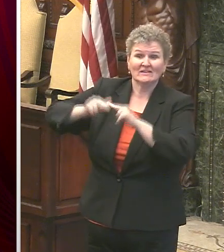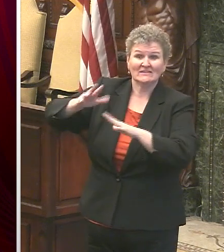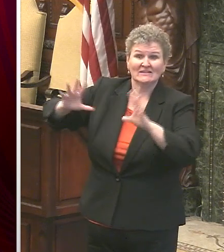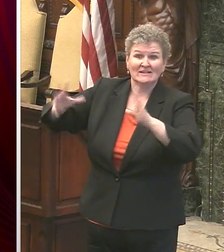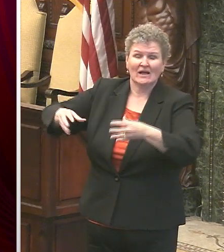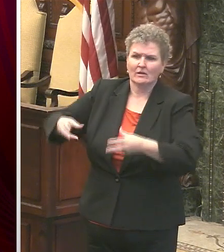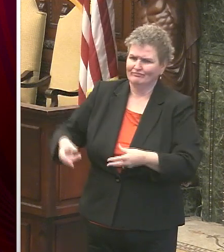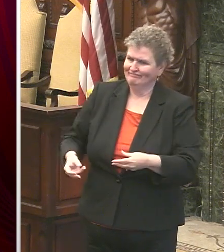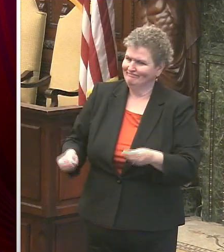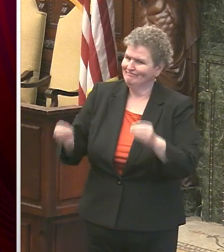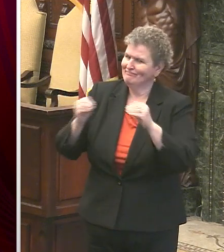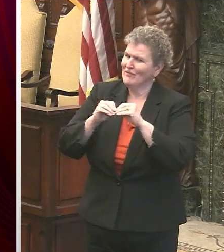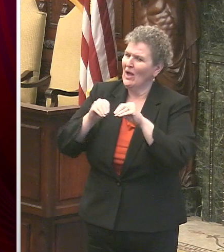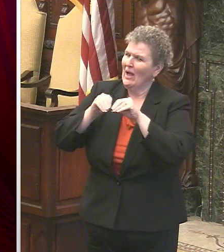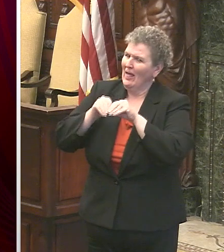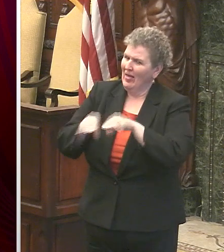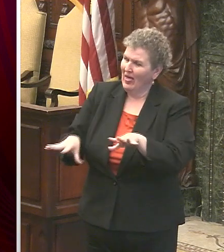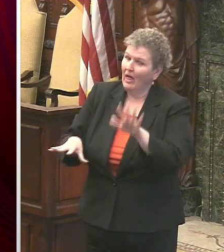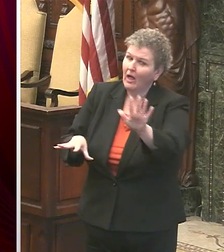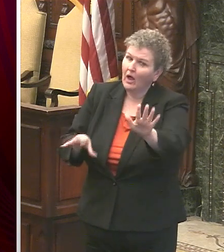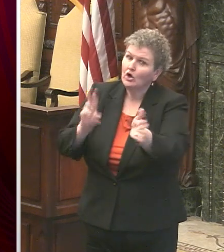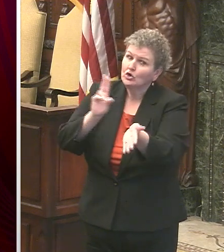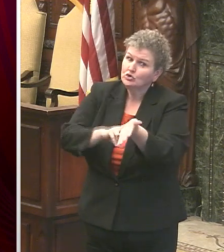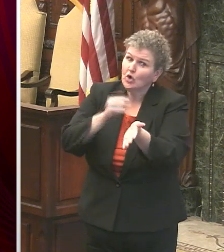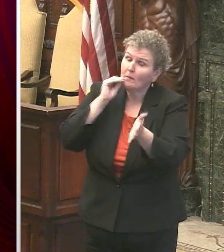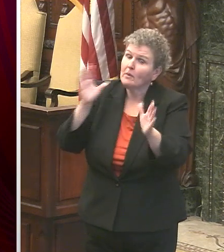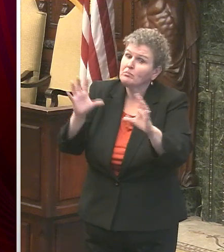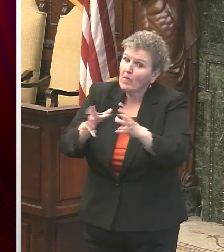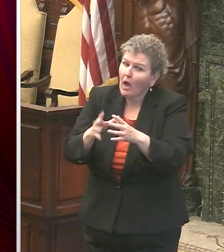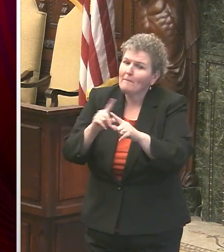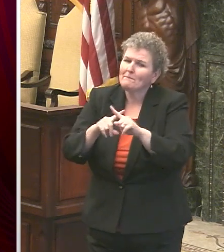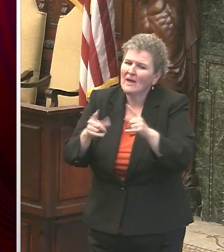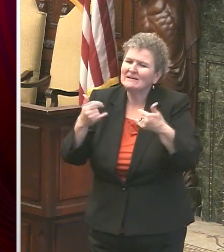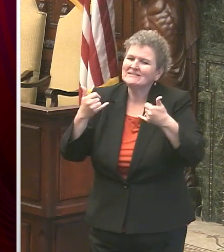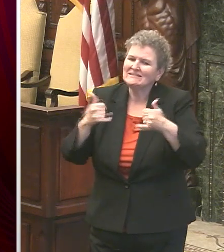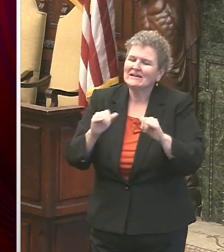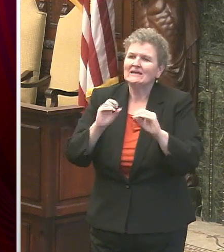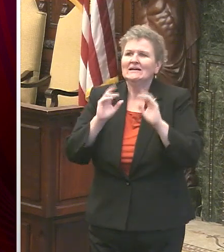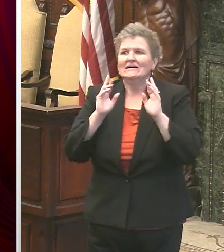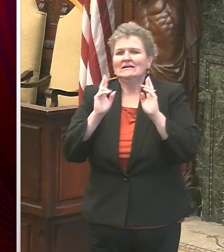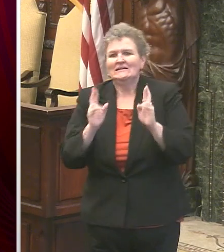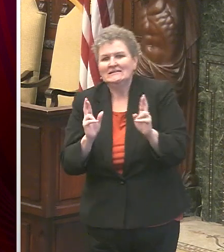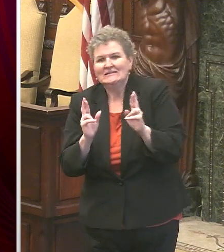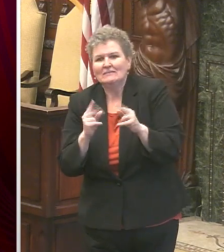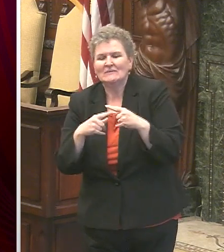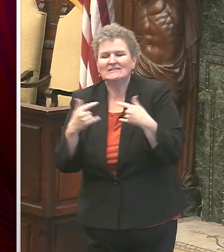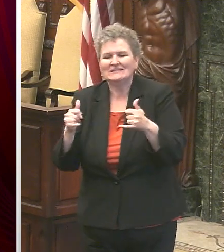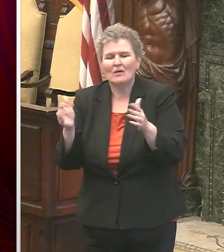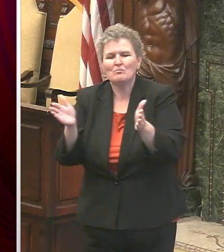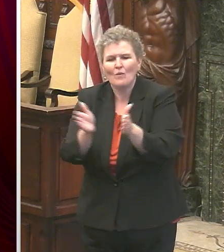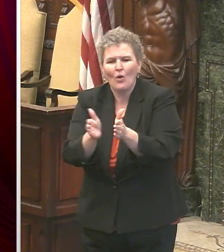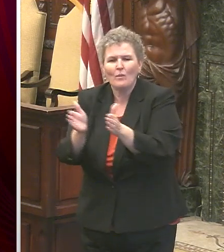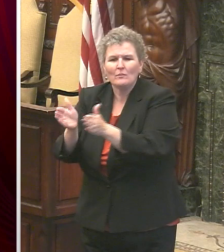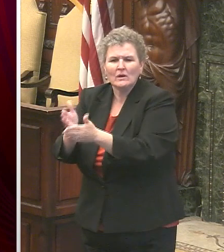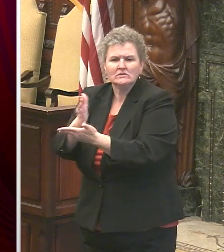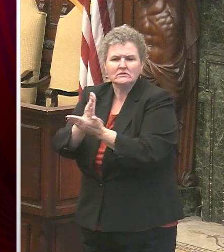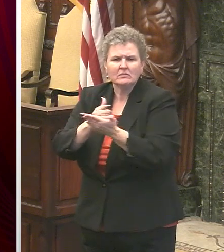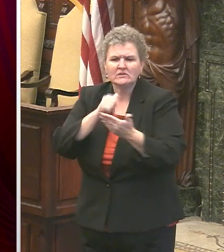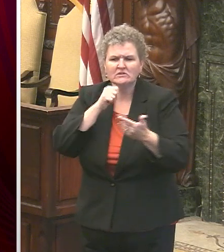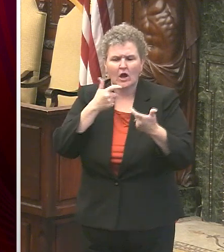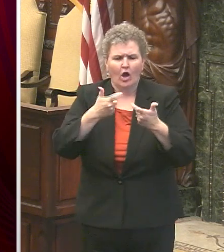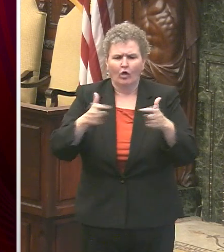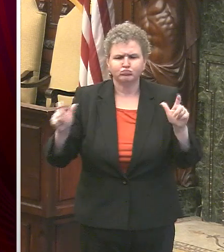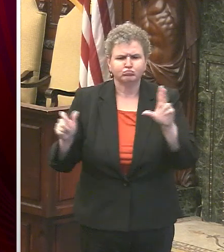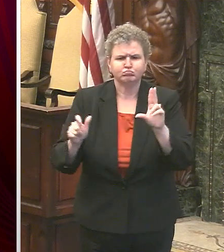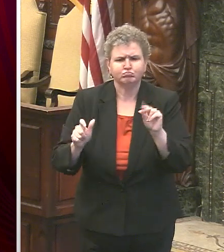fairly small numbers in nursing homes. We would like not to have any, but still generally some numbers, but not large numbers.